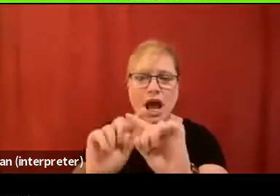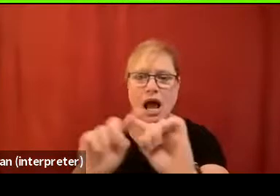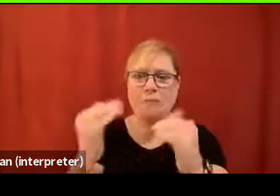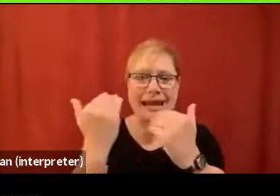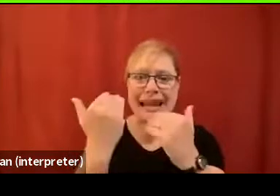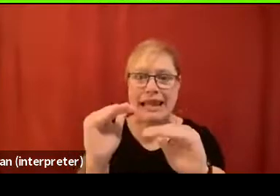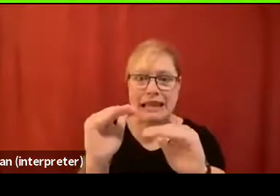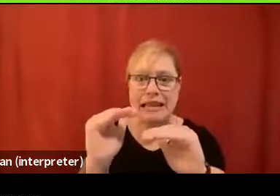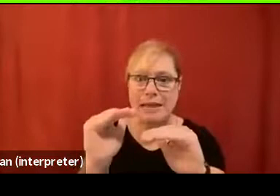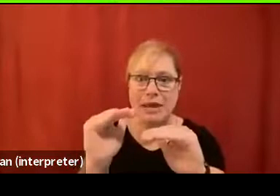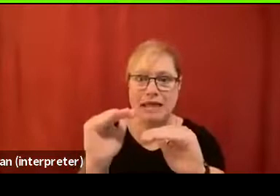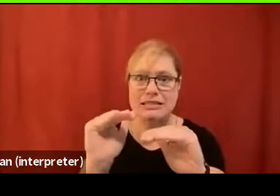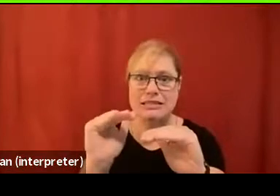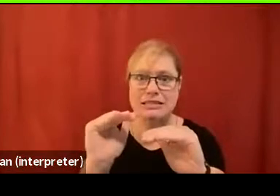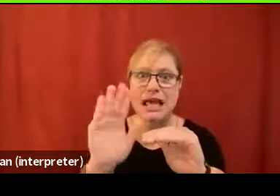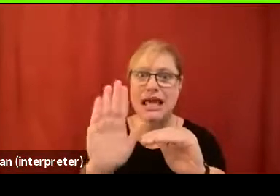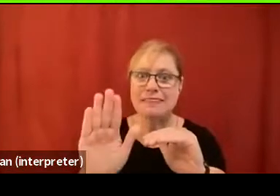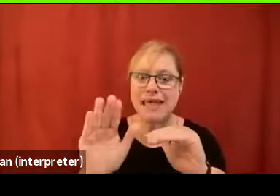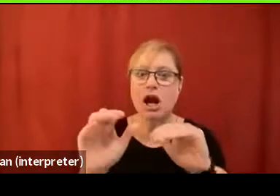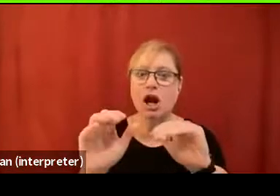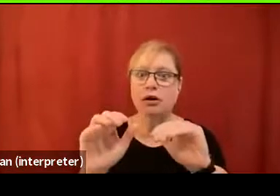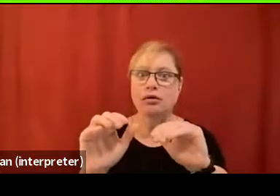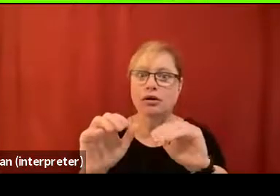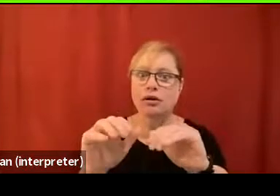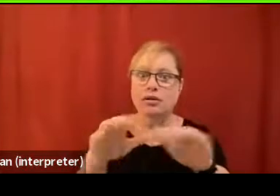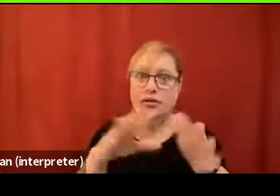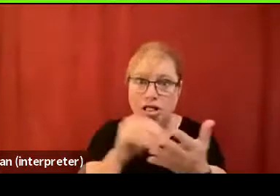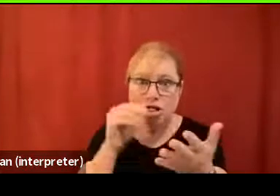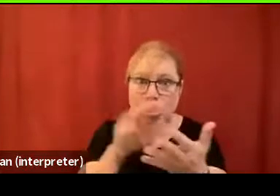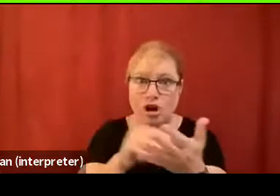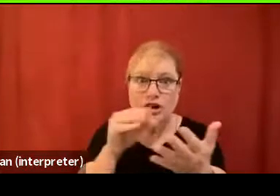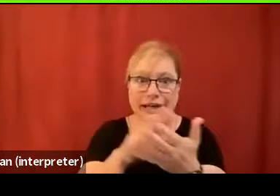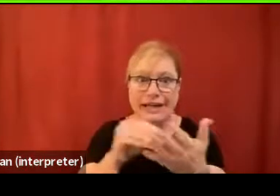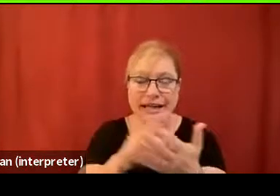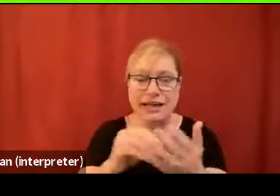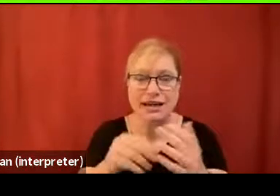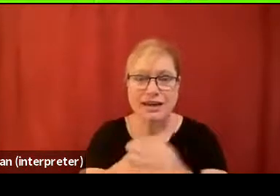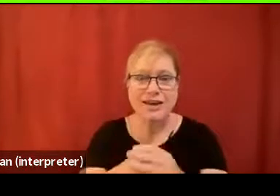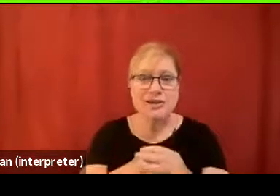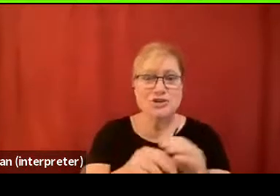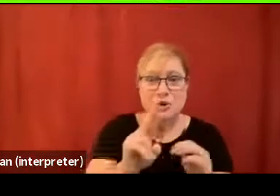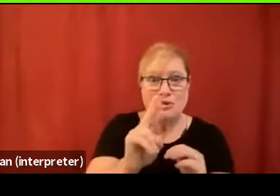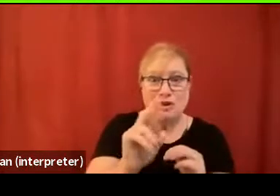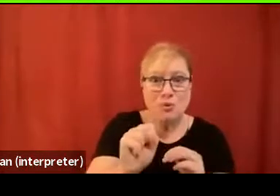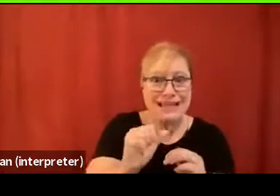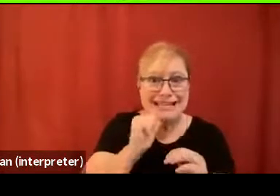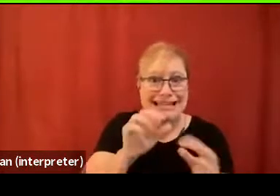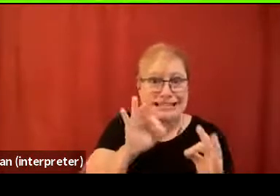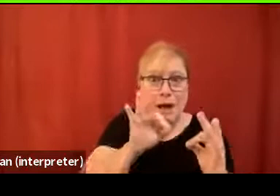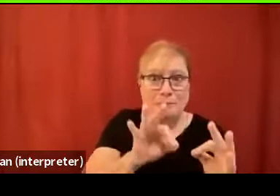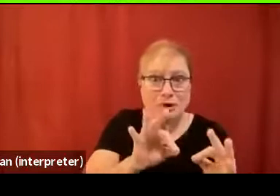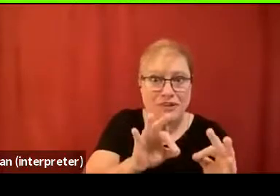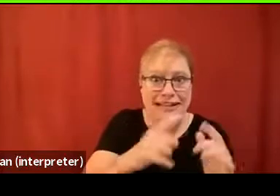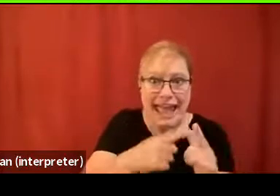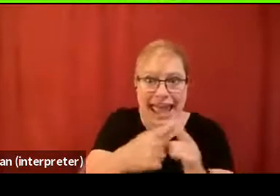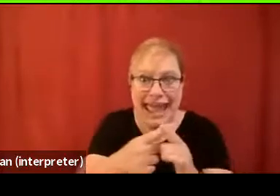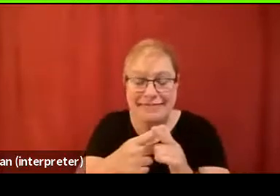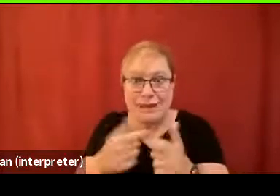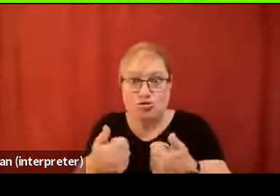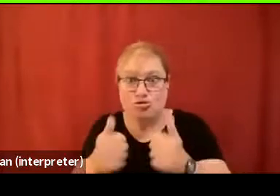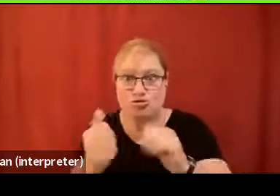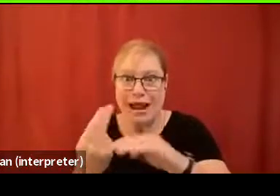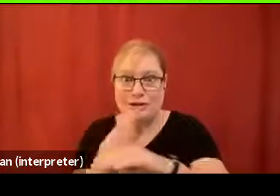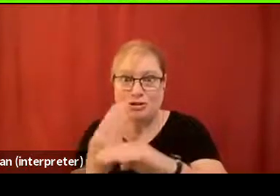to learn. And so if you try to take that model that's not even perfect in the United States and put it here in the developing